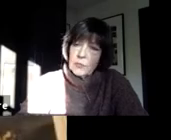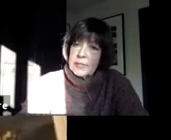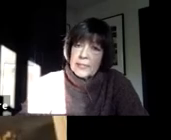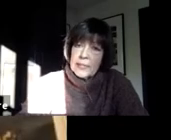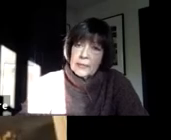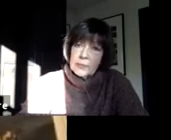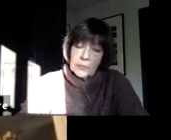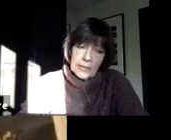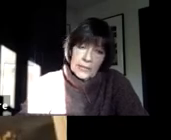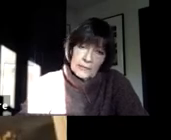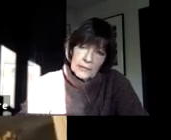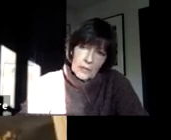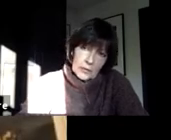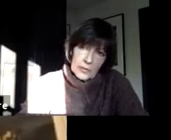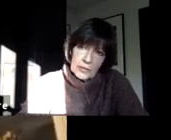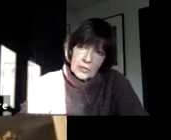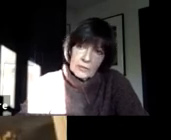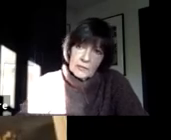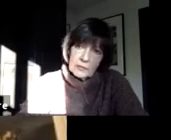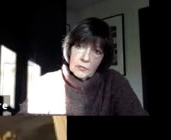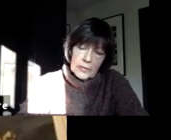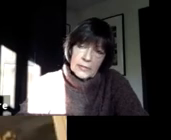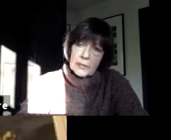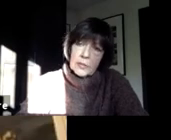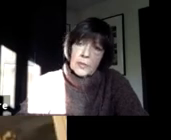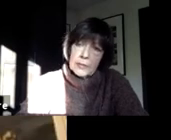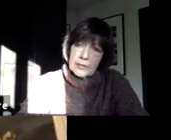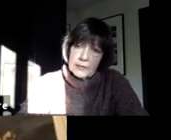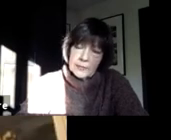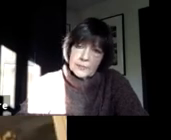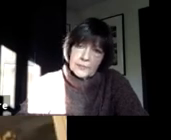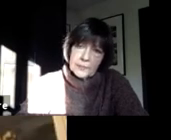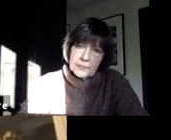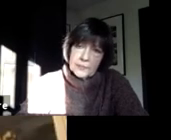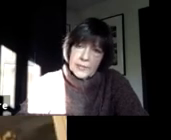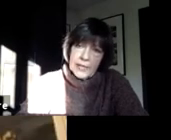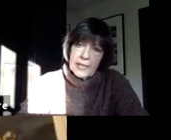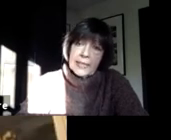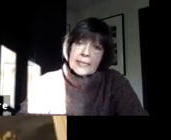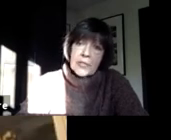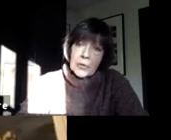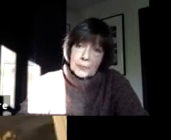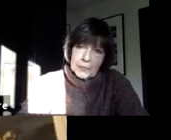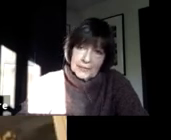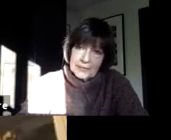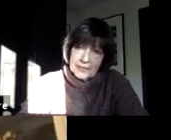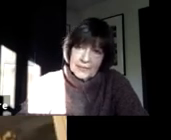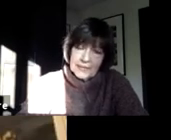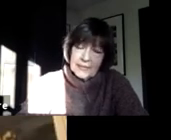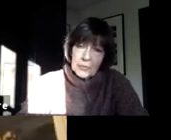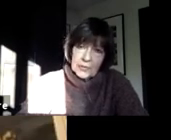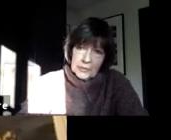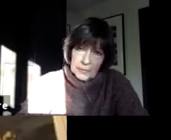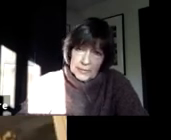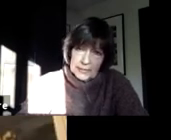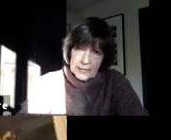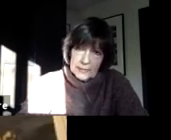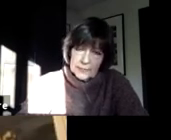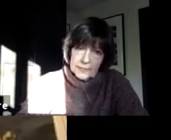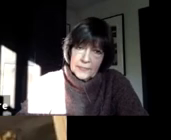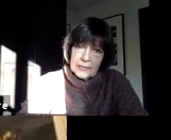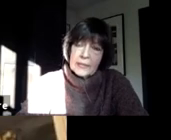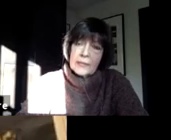And on Wednesday, when we have the inauguration of our 46th president, let us hope it's with the